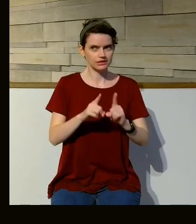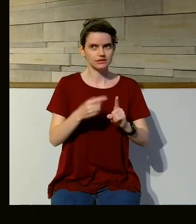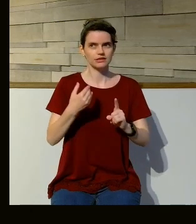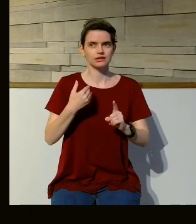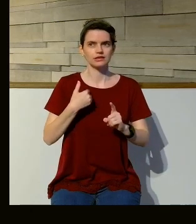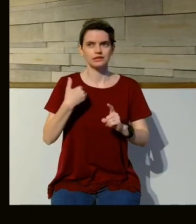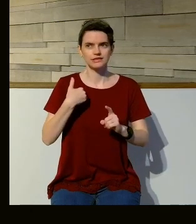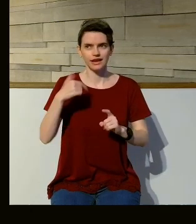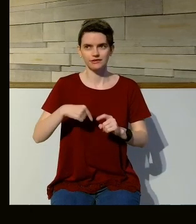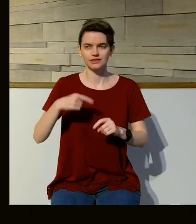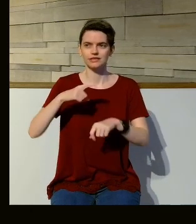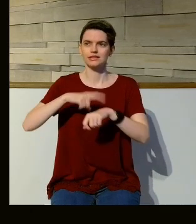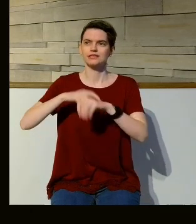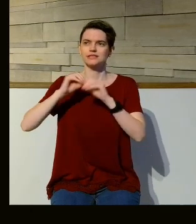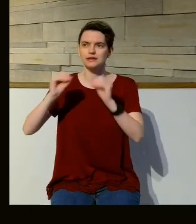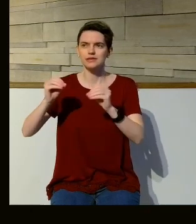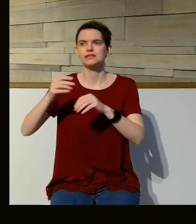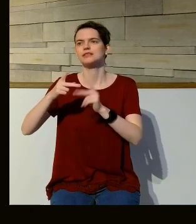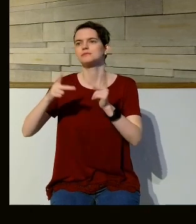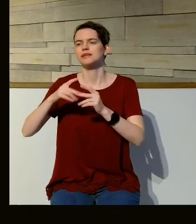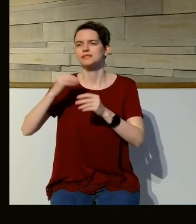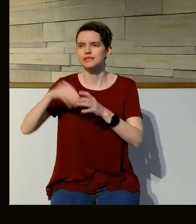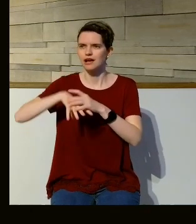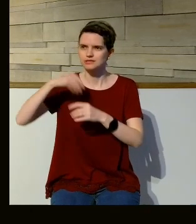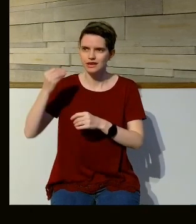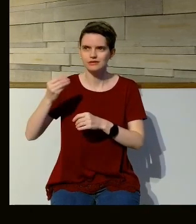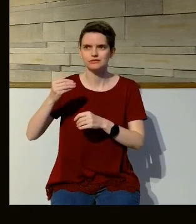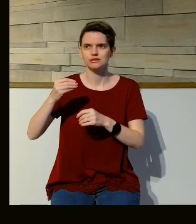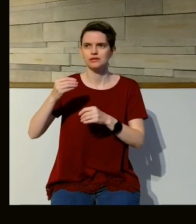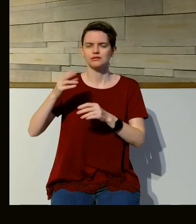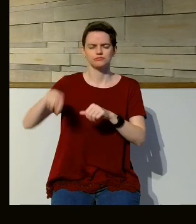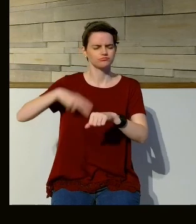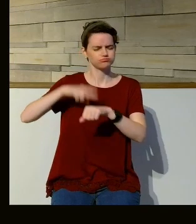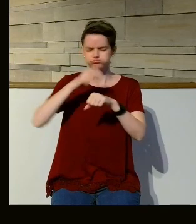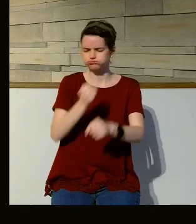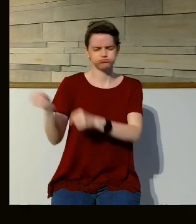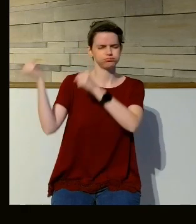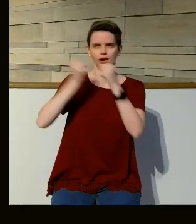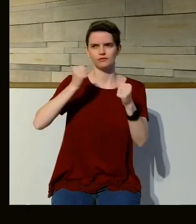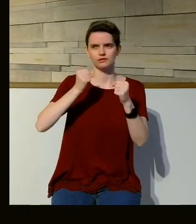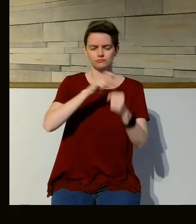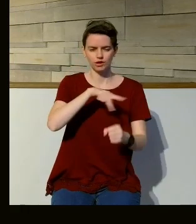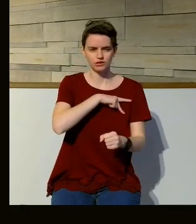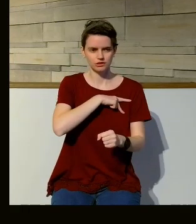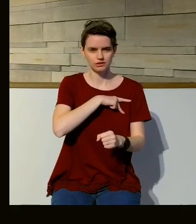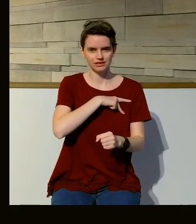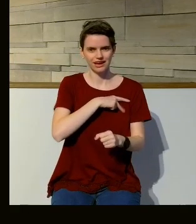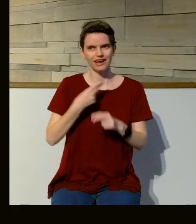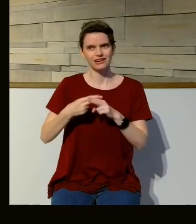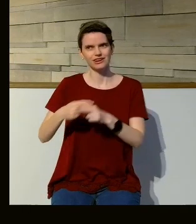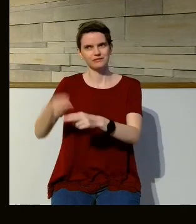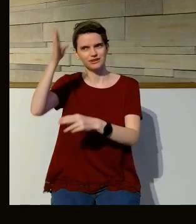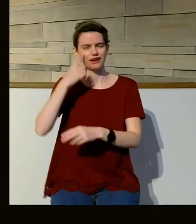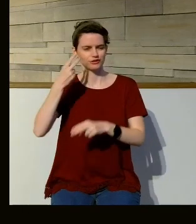a timeless, spaceless, immaterial, supernatural, unimaginably powerful, personal being, and I just call him God for short.